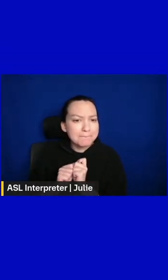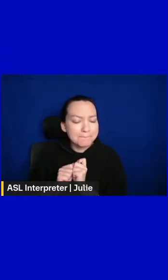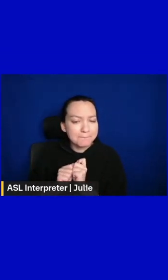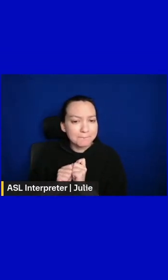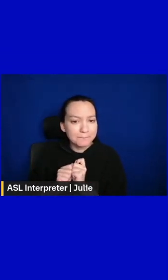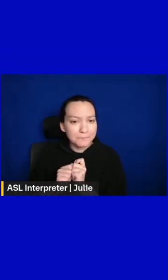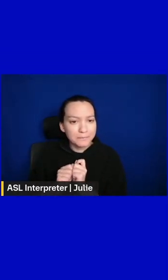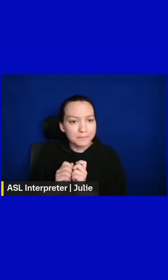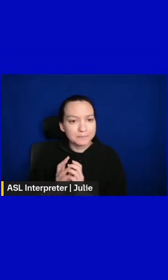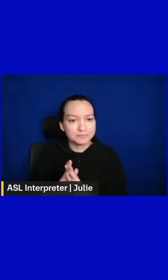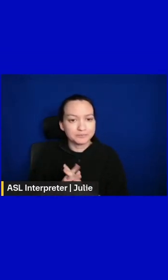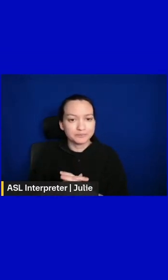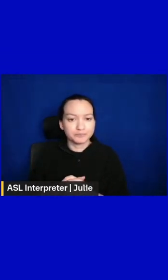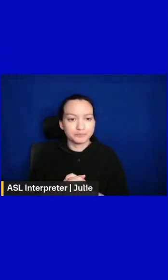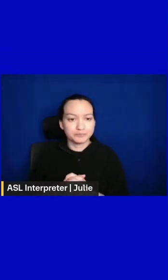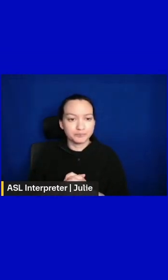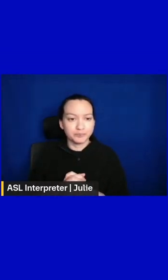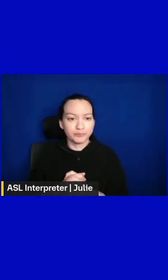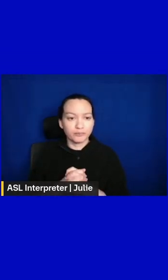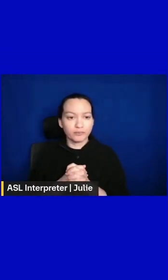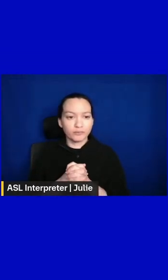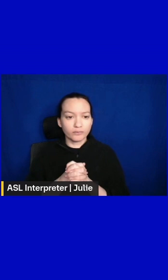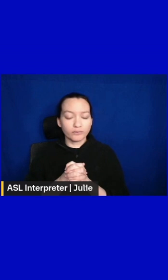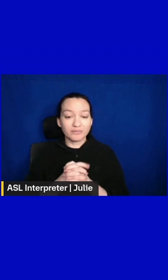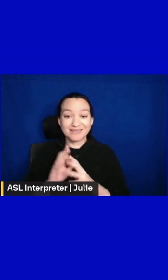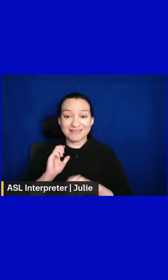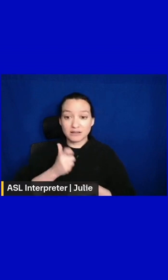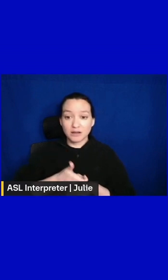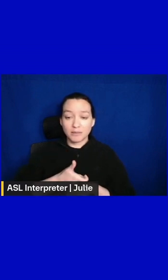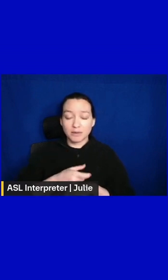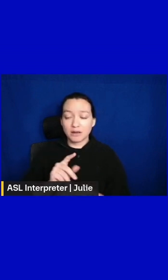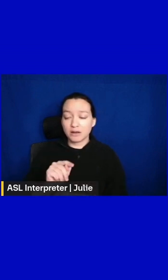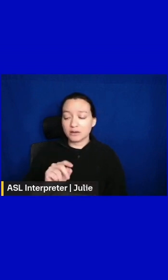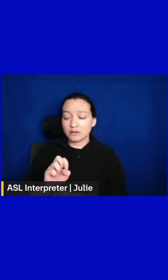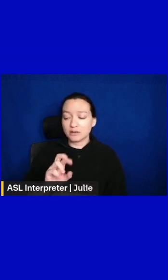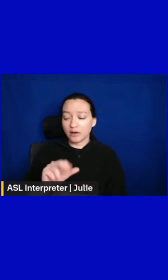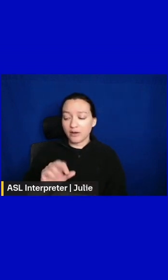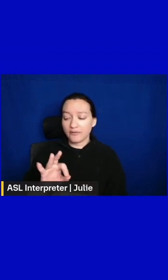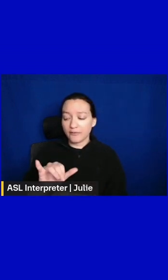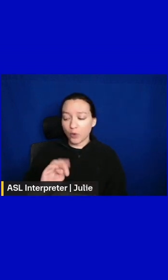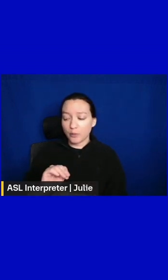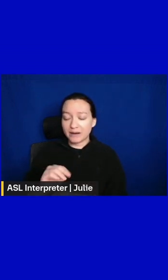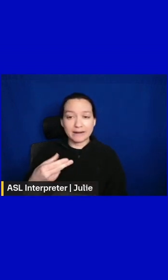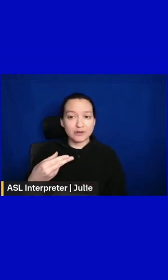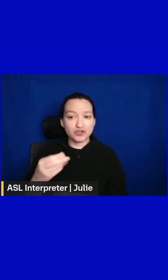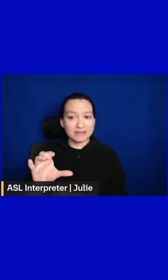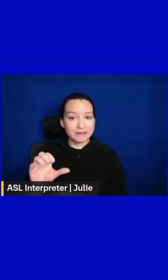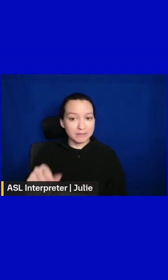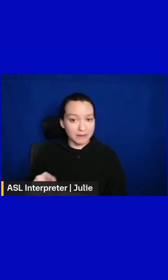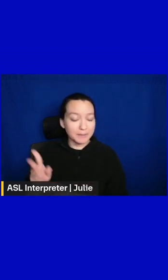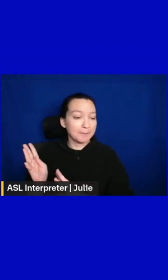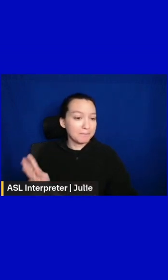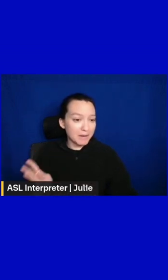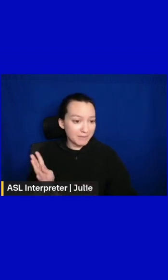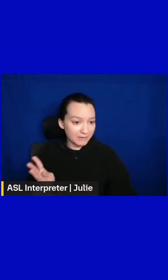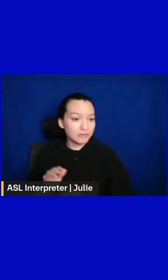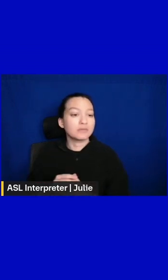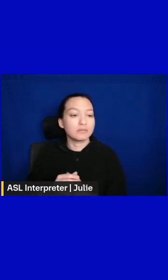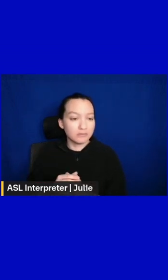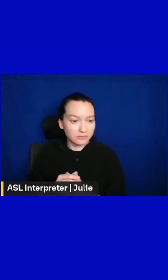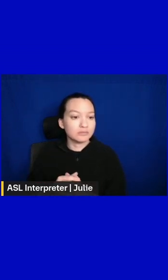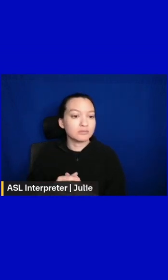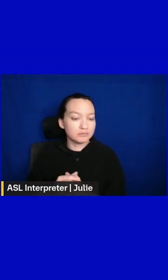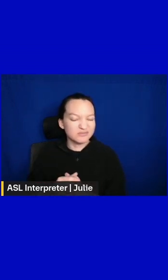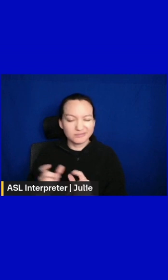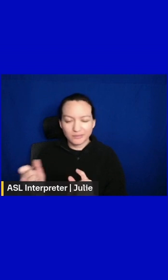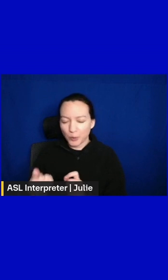is set up my Terraform HCP pipeline and we'll give it just a